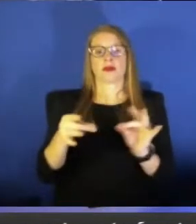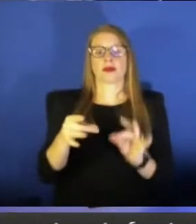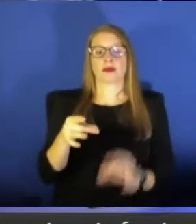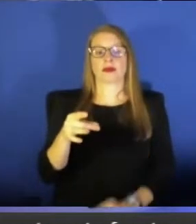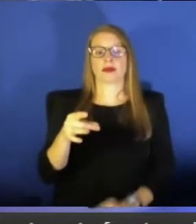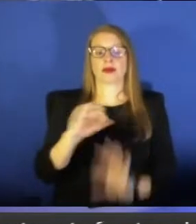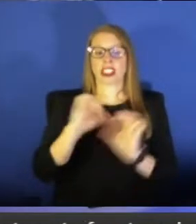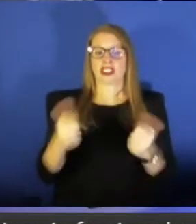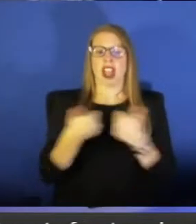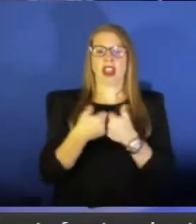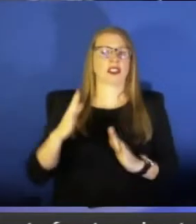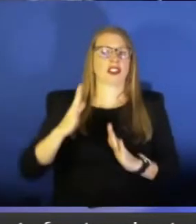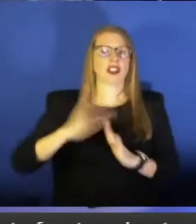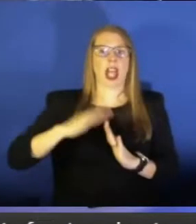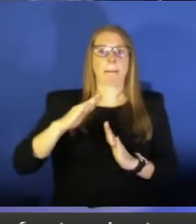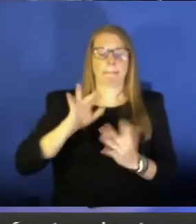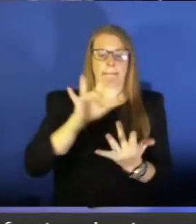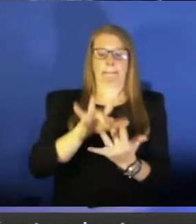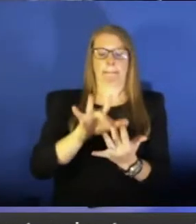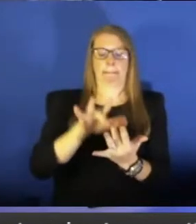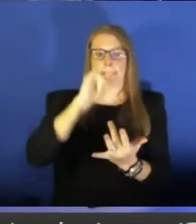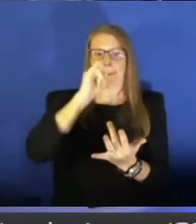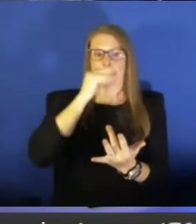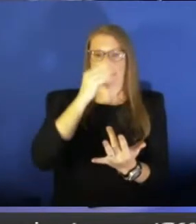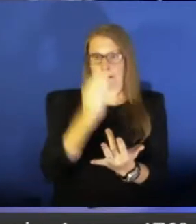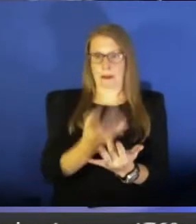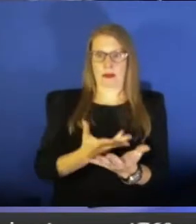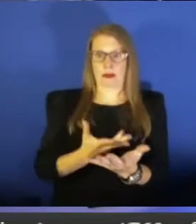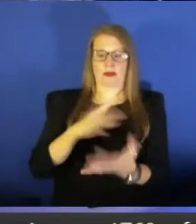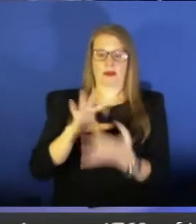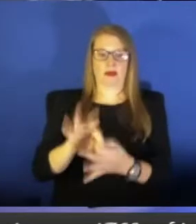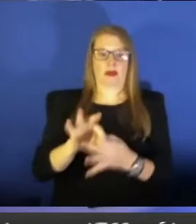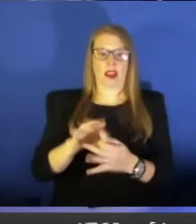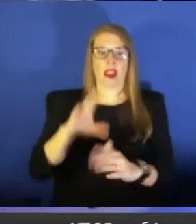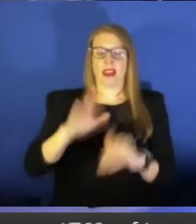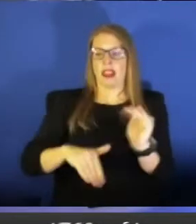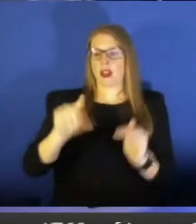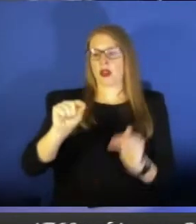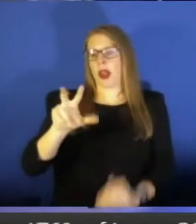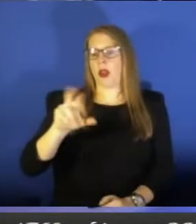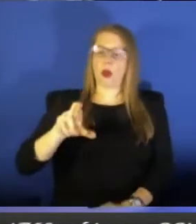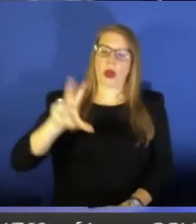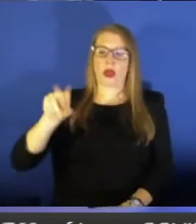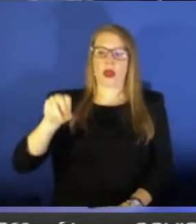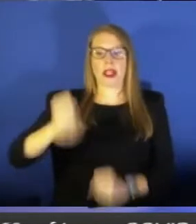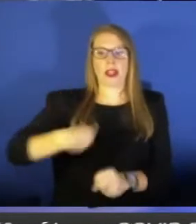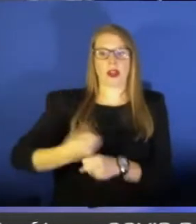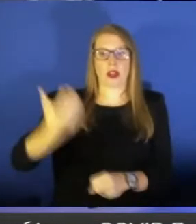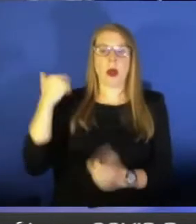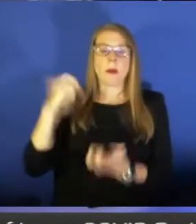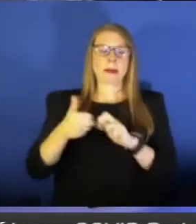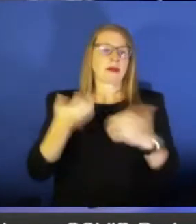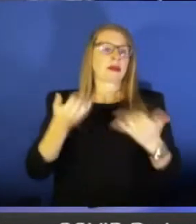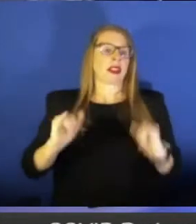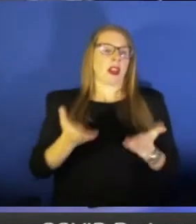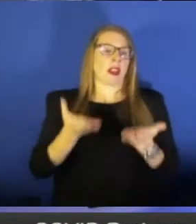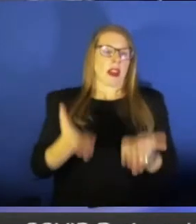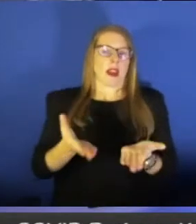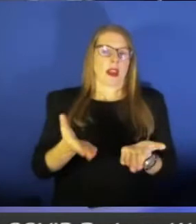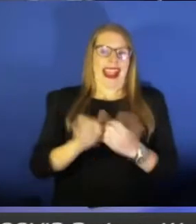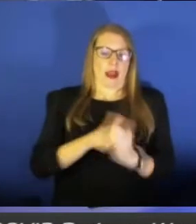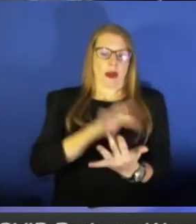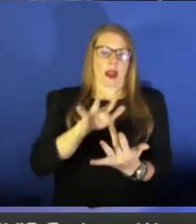fentanyl use are. They need to know they know that their child is hooked on these. I mean, we've seen people that have been smoking, and